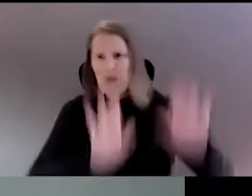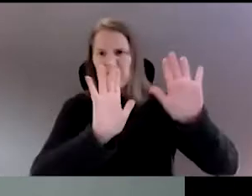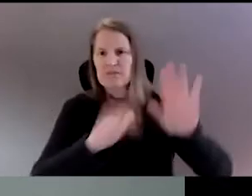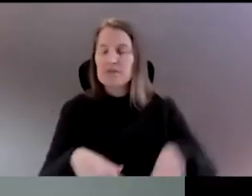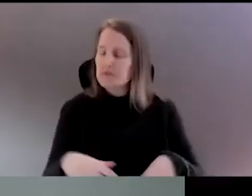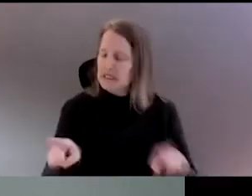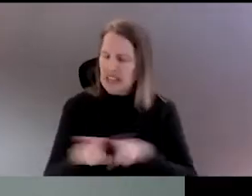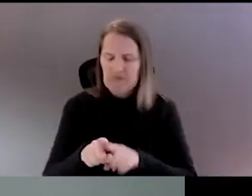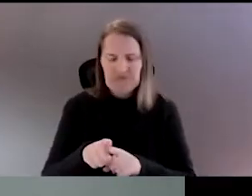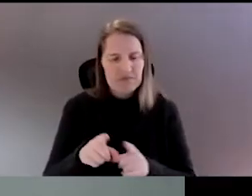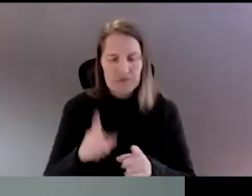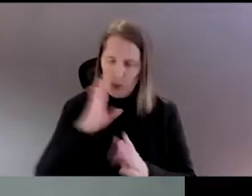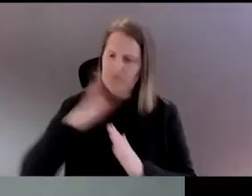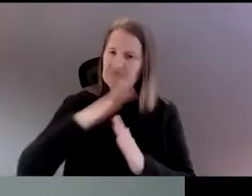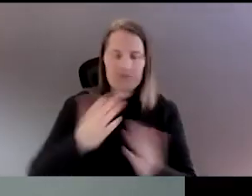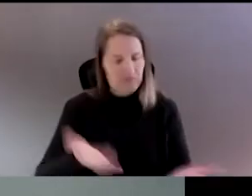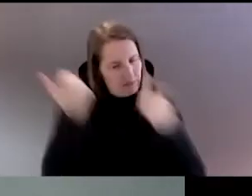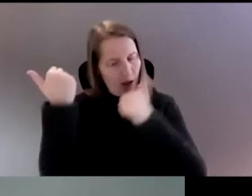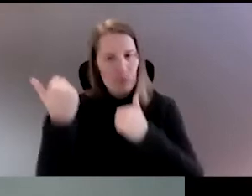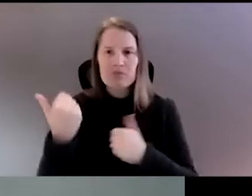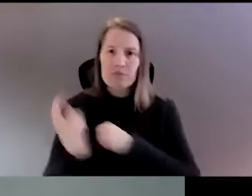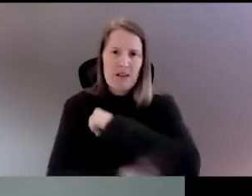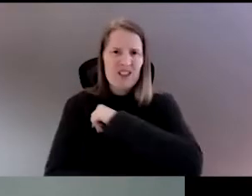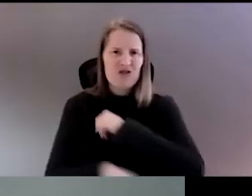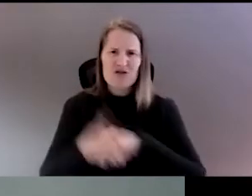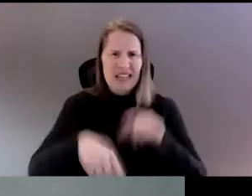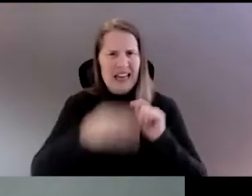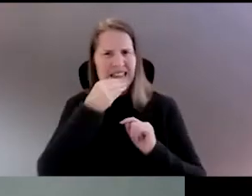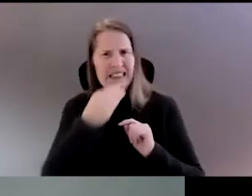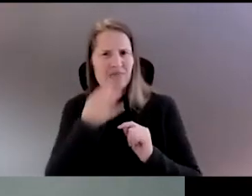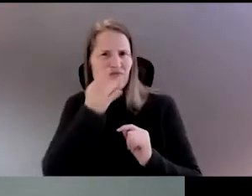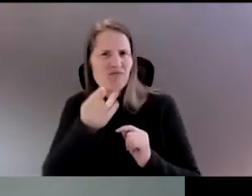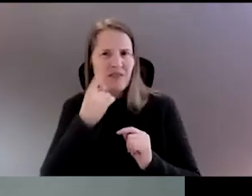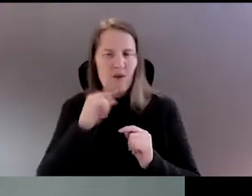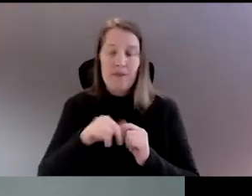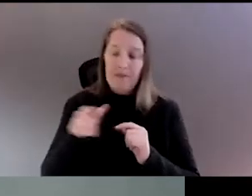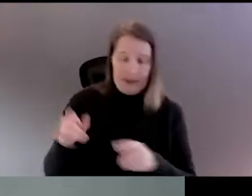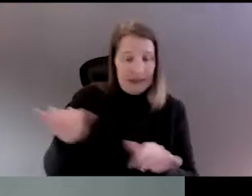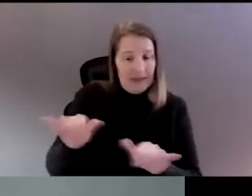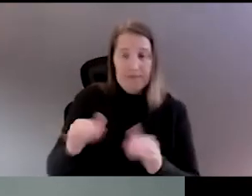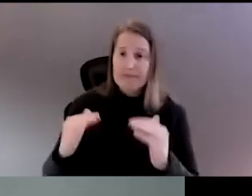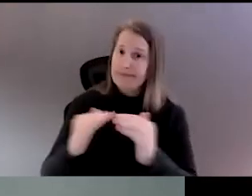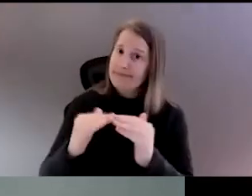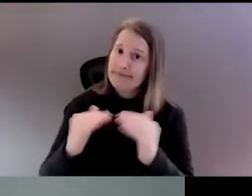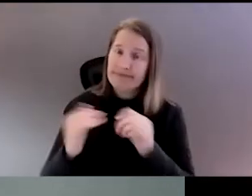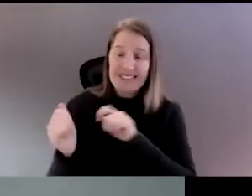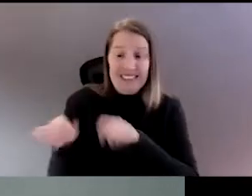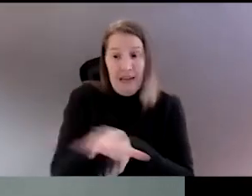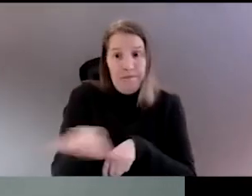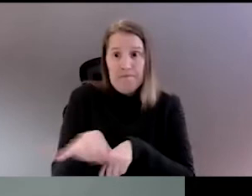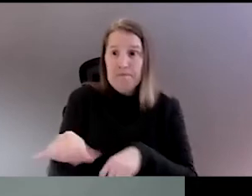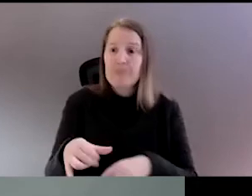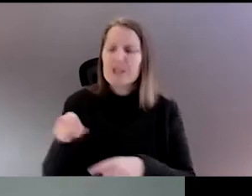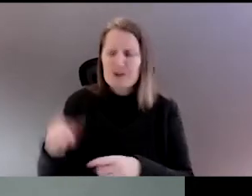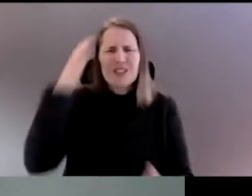would be your punishment. And so it's fair, it's equal. She gets that same treatment. She knows better, she knows